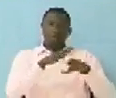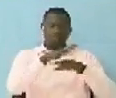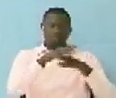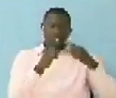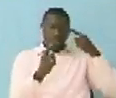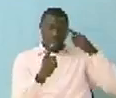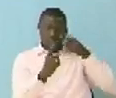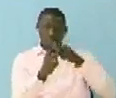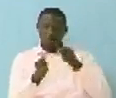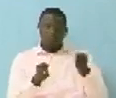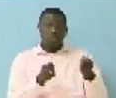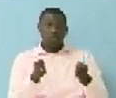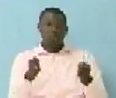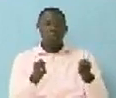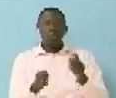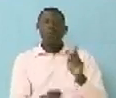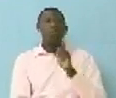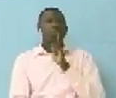president.